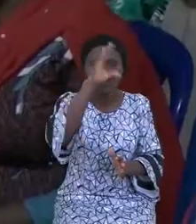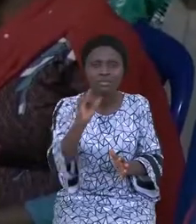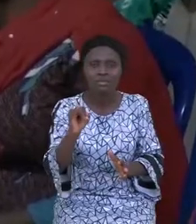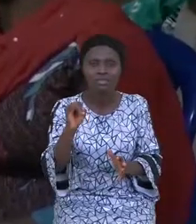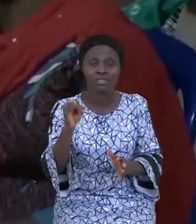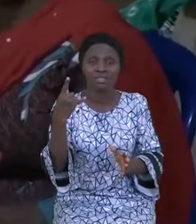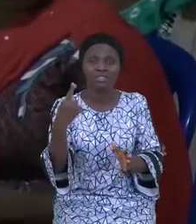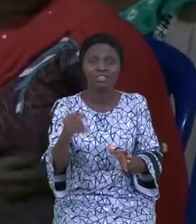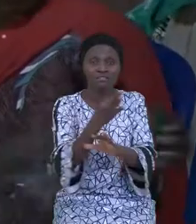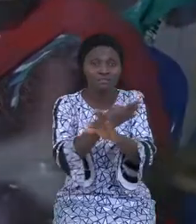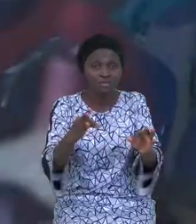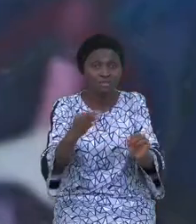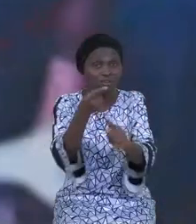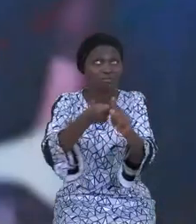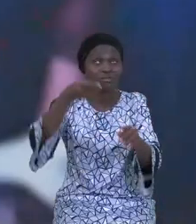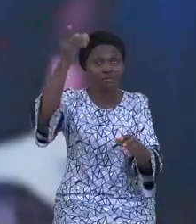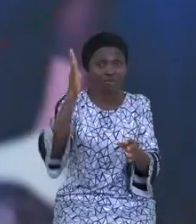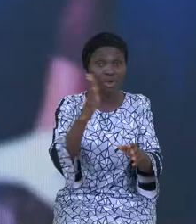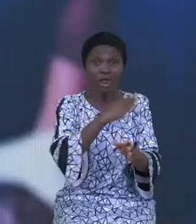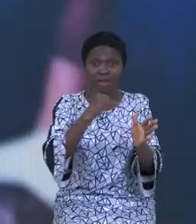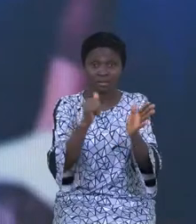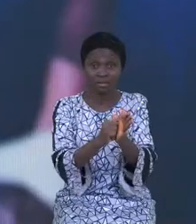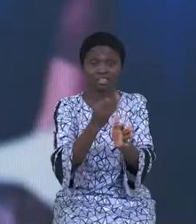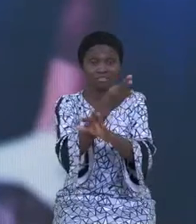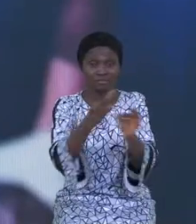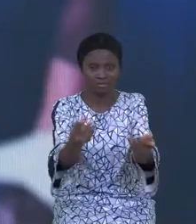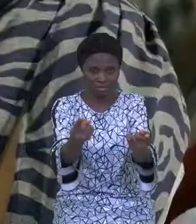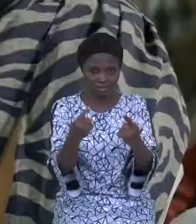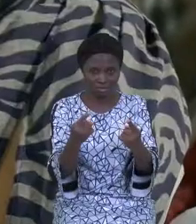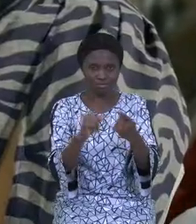the Lord, and that freedom comes to you right now.